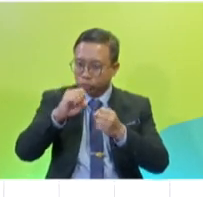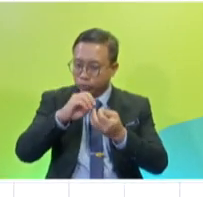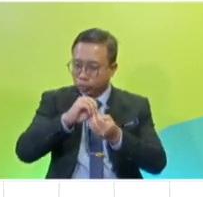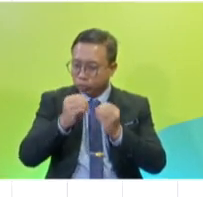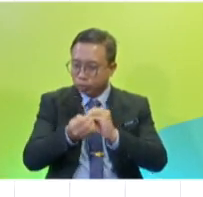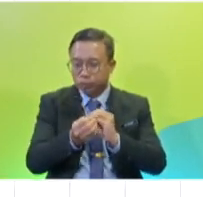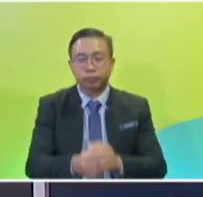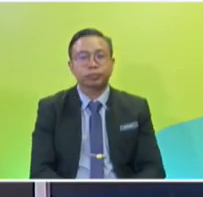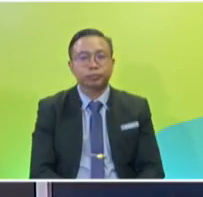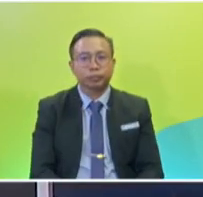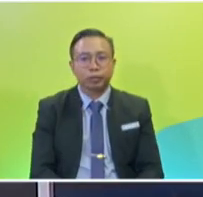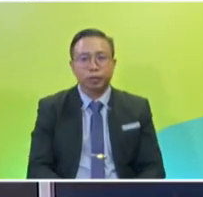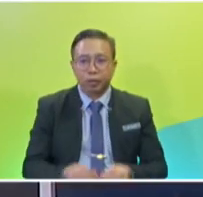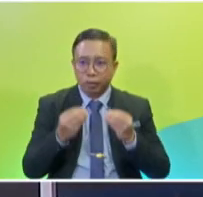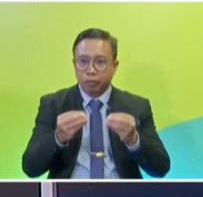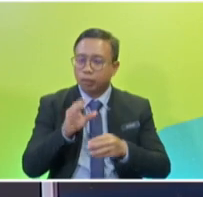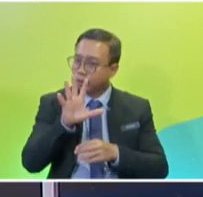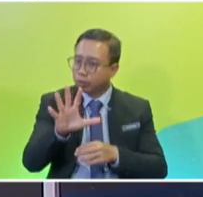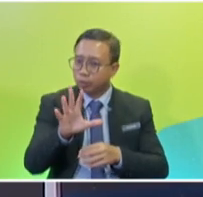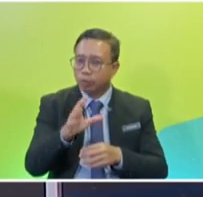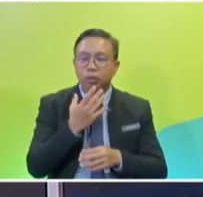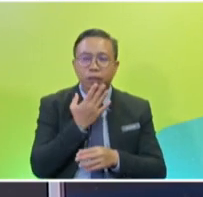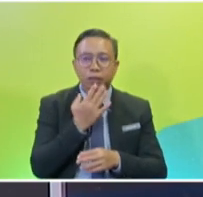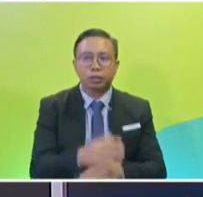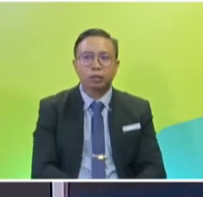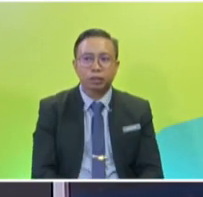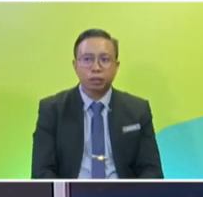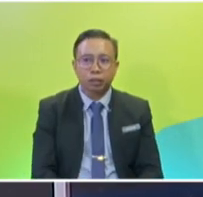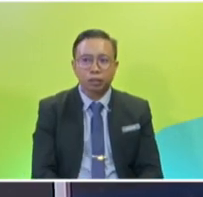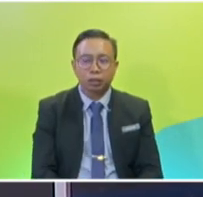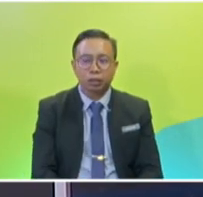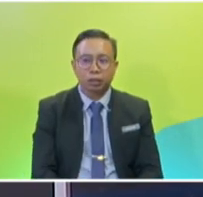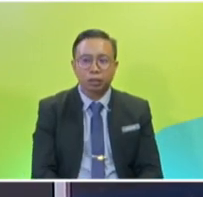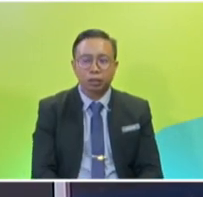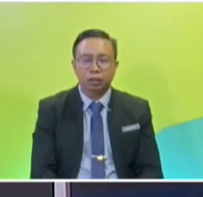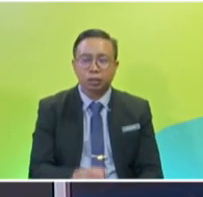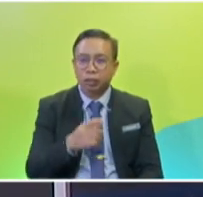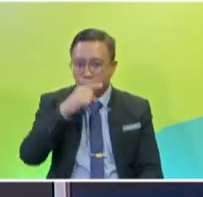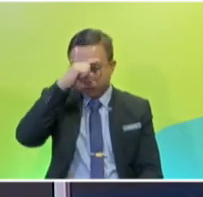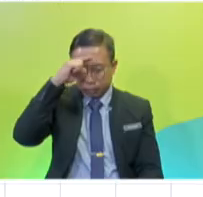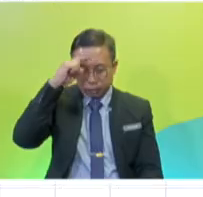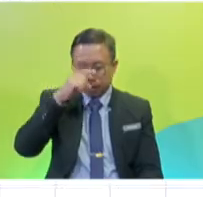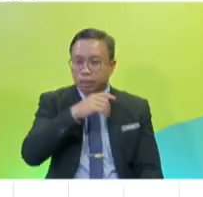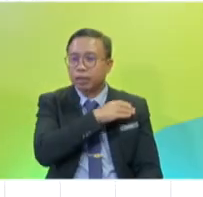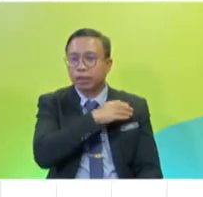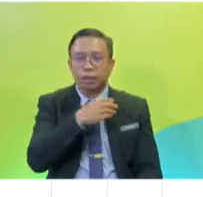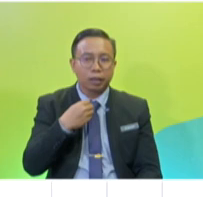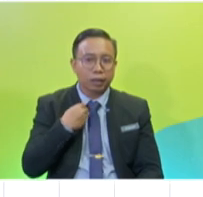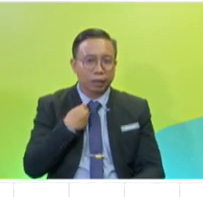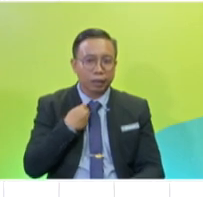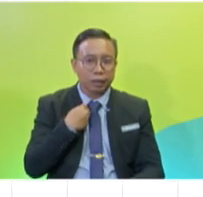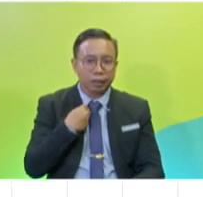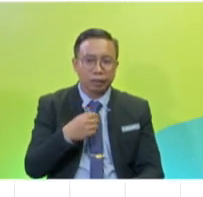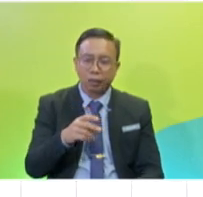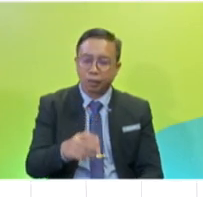now give it to me. Give me your colors. My first colors is black, and my VAR